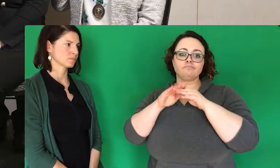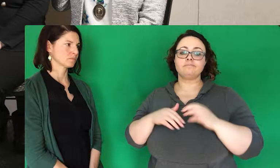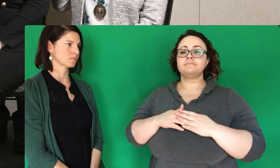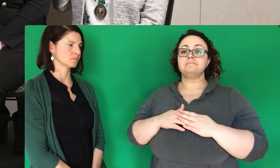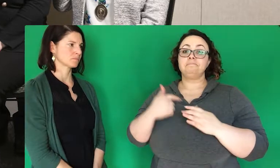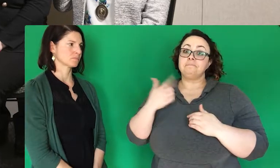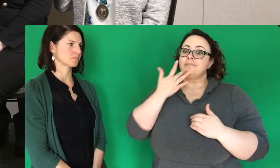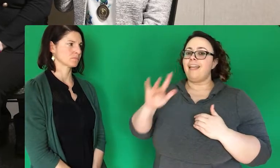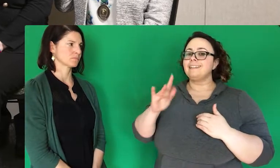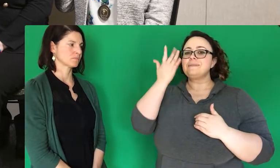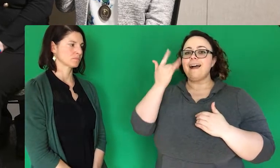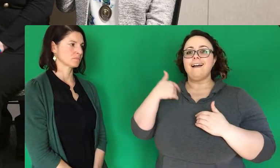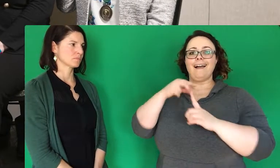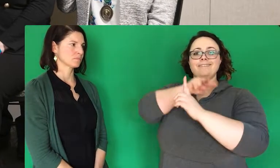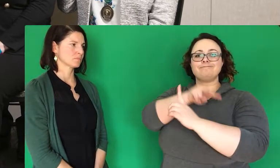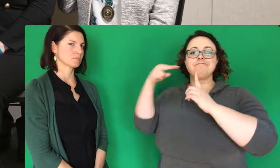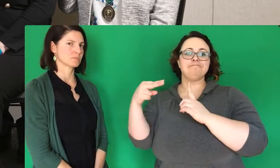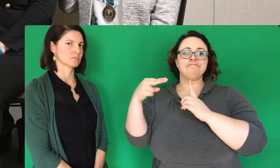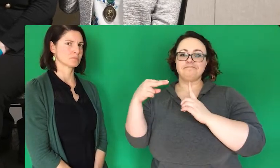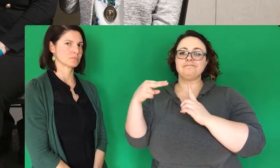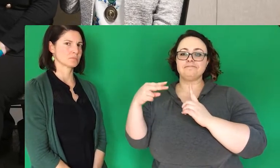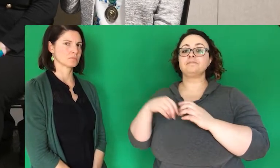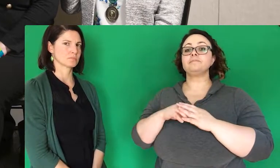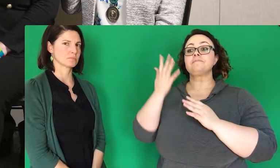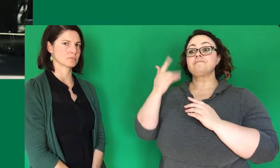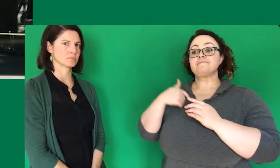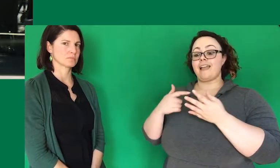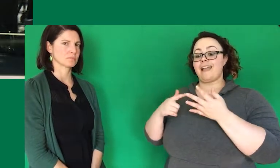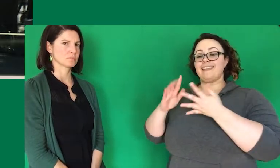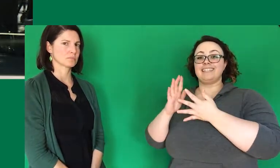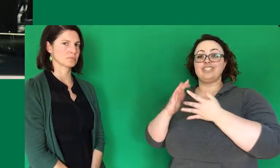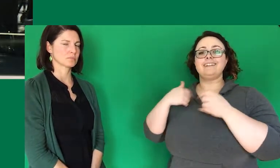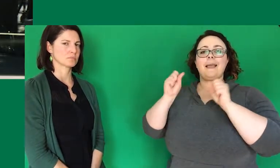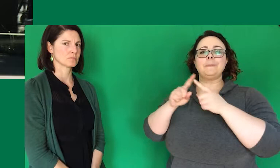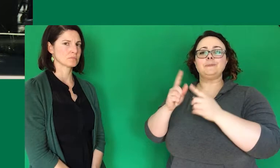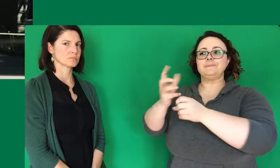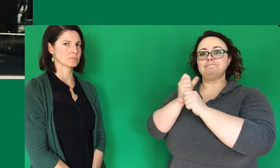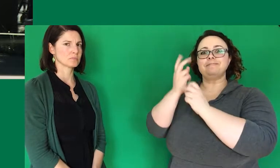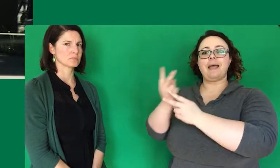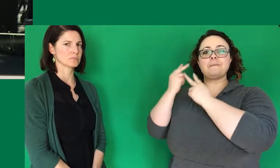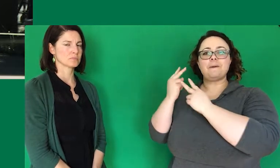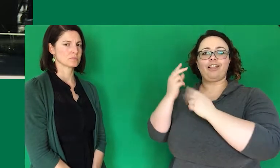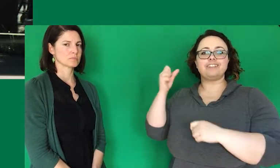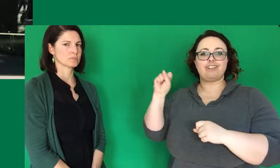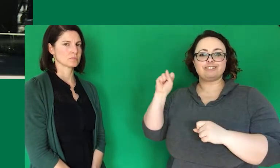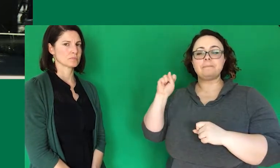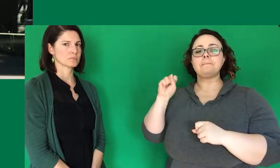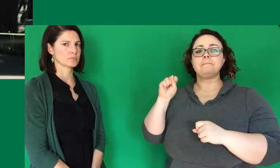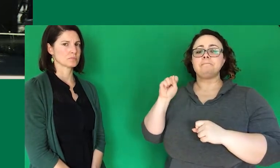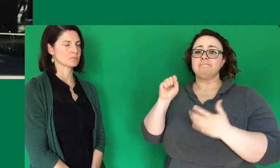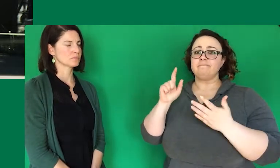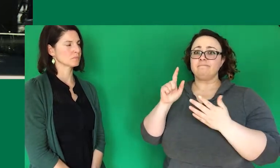here at Sacramento State. I've been fortunate enough to see it from both perspectives. I, in my second year, was lucky enough to receive a